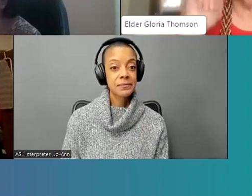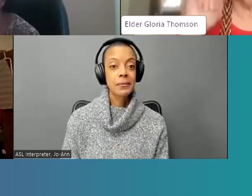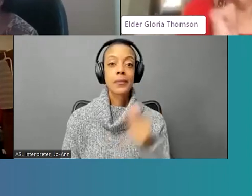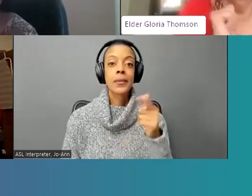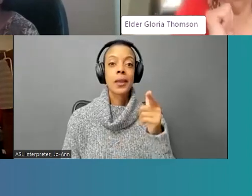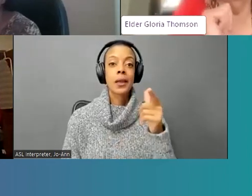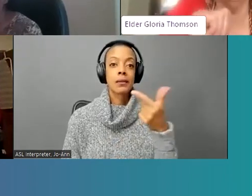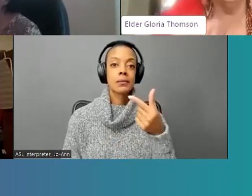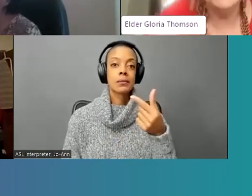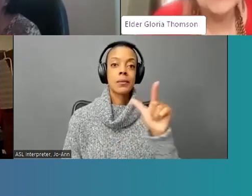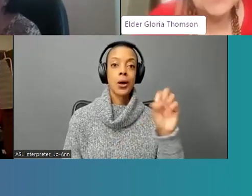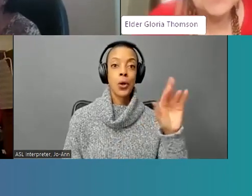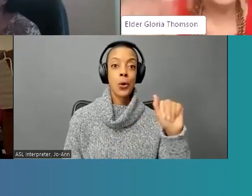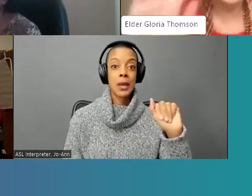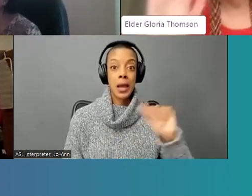Yes, perfect. Thank you.